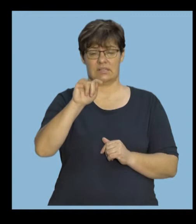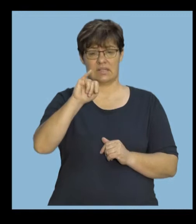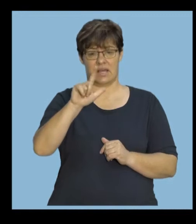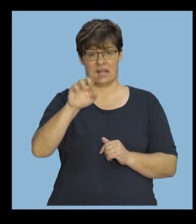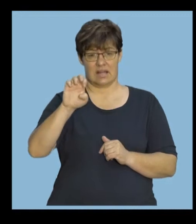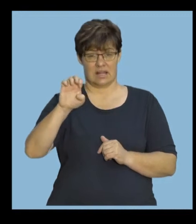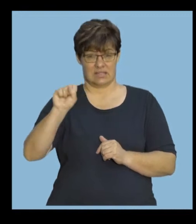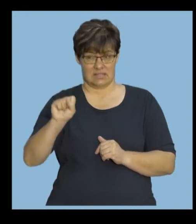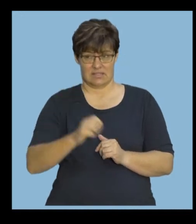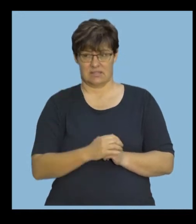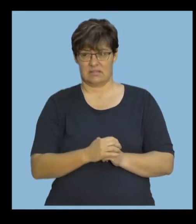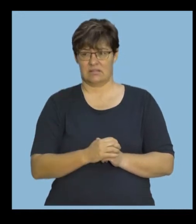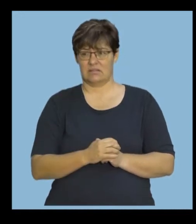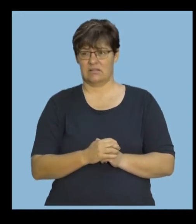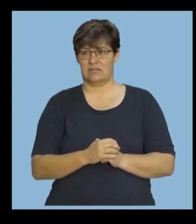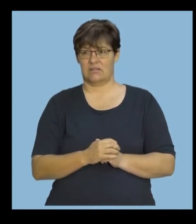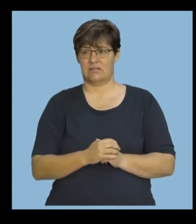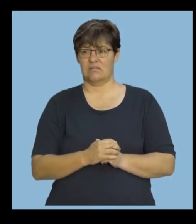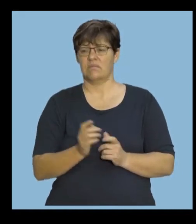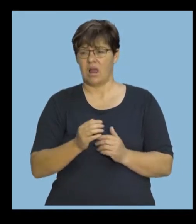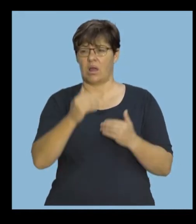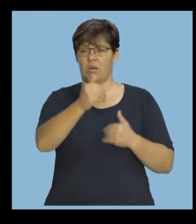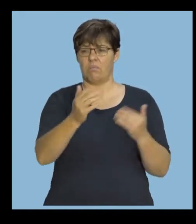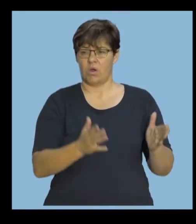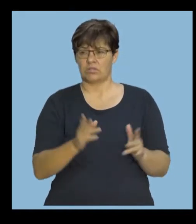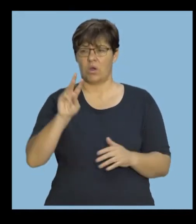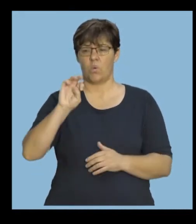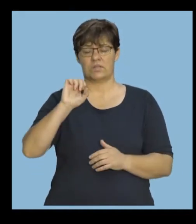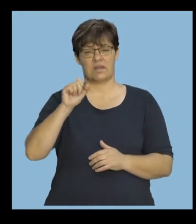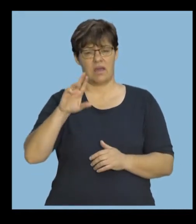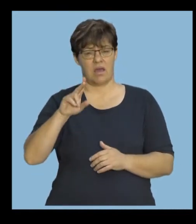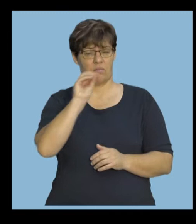look at the box and whisker plot.